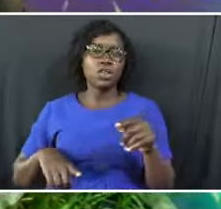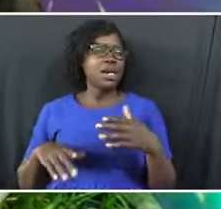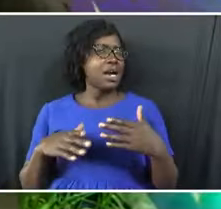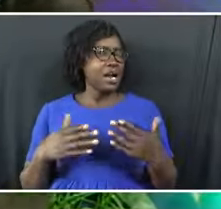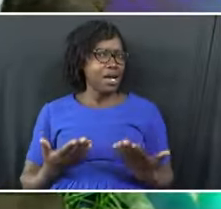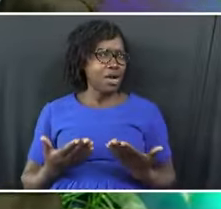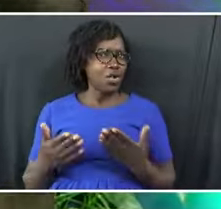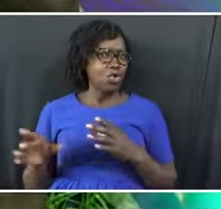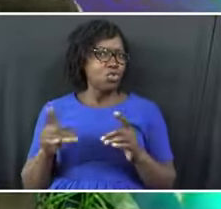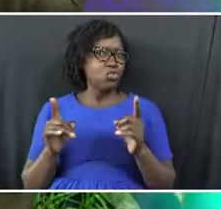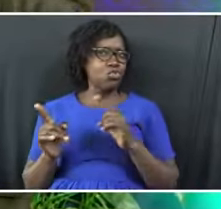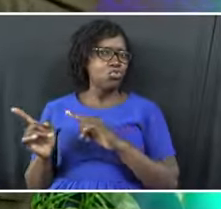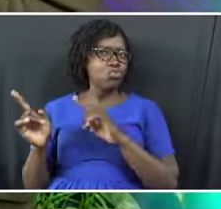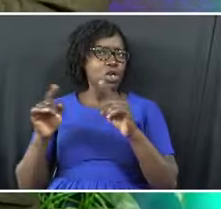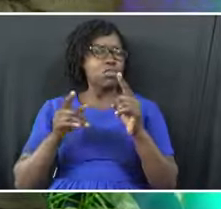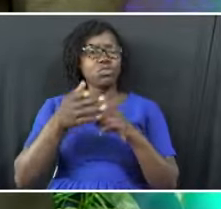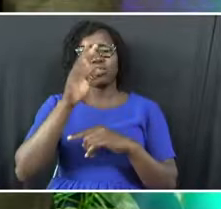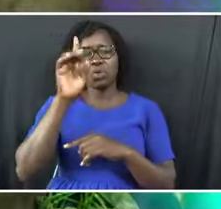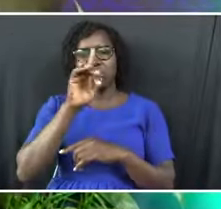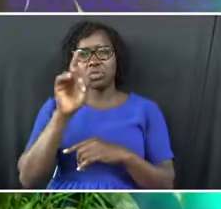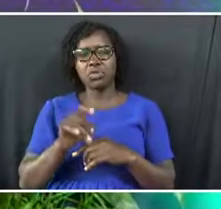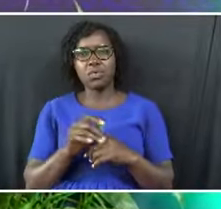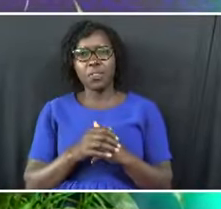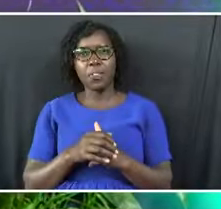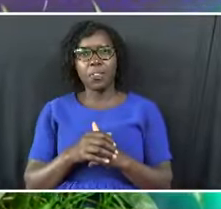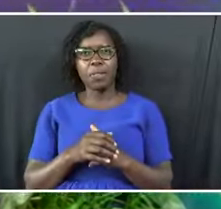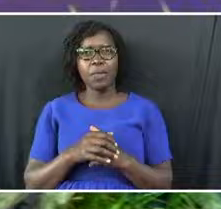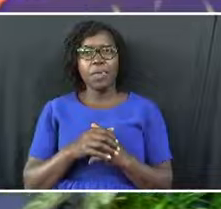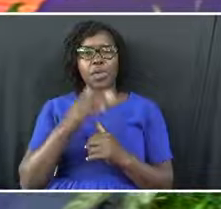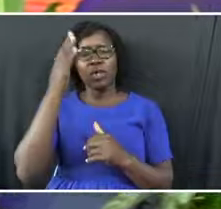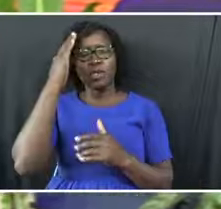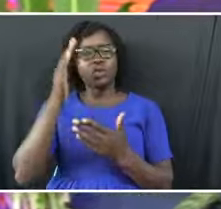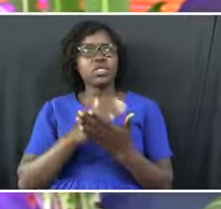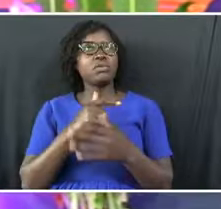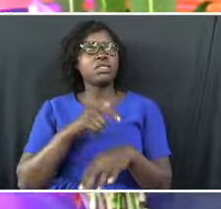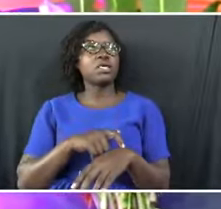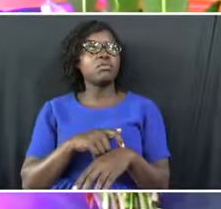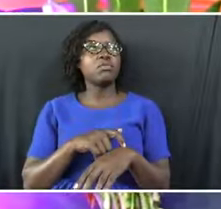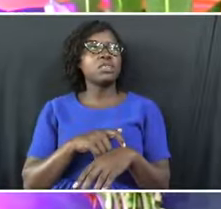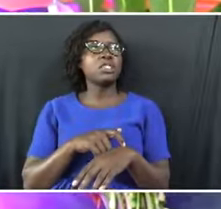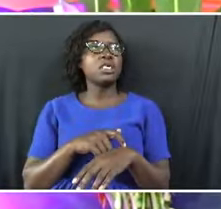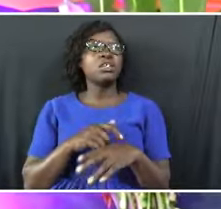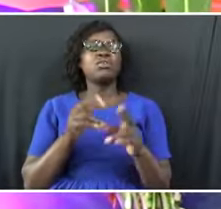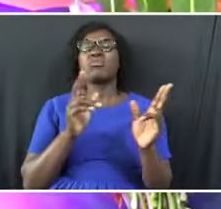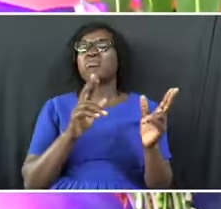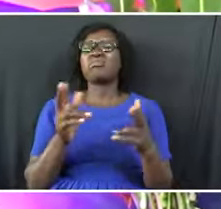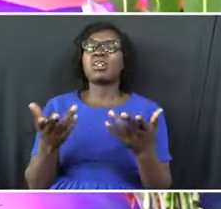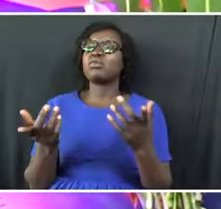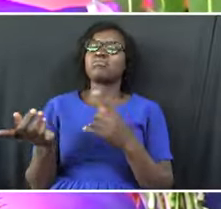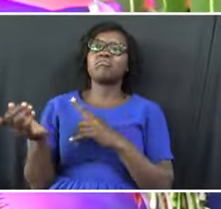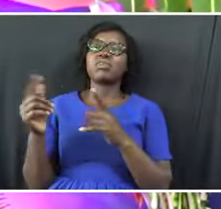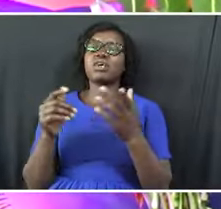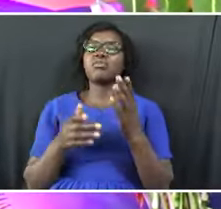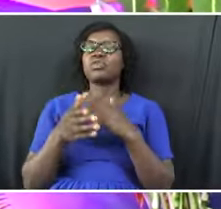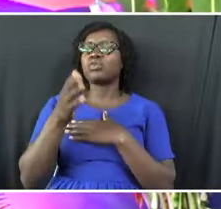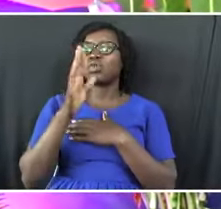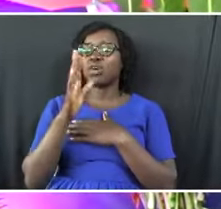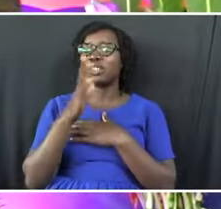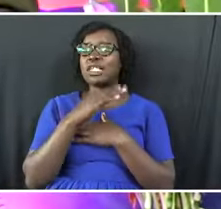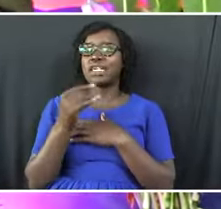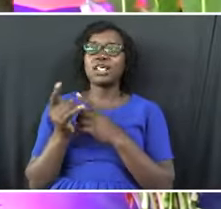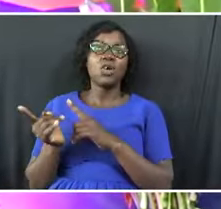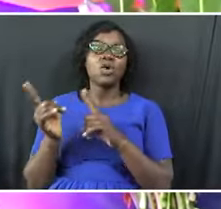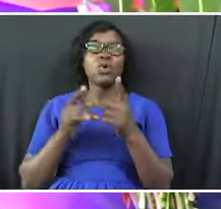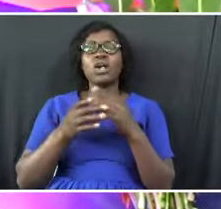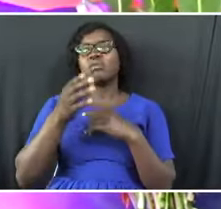how do you come to God? You know, sometimes we casually come to God, and we come